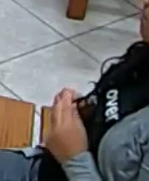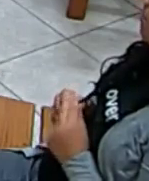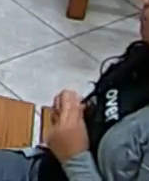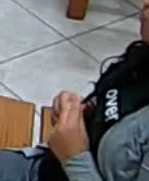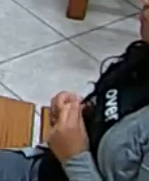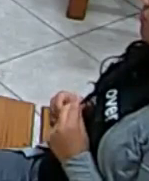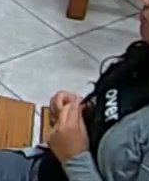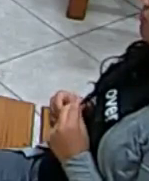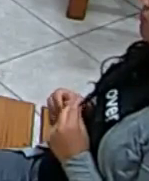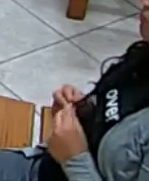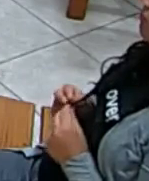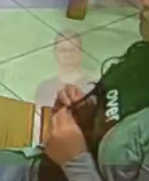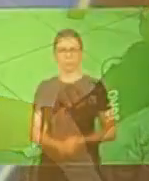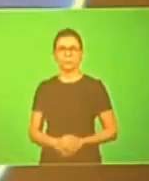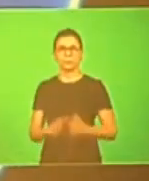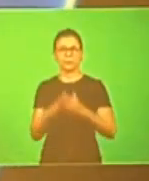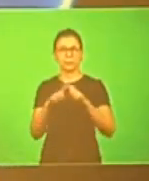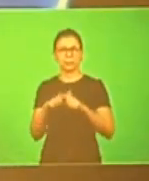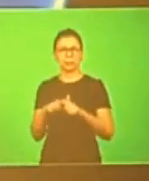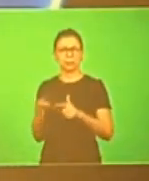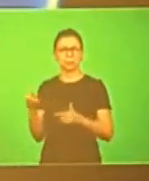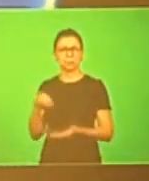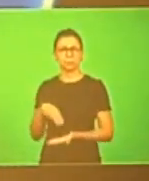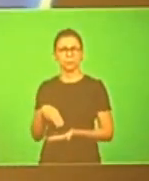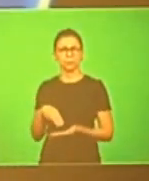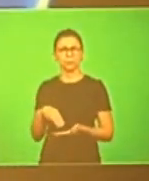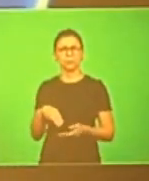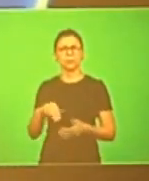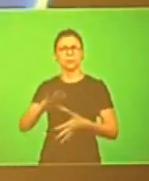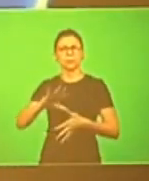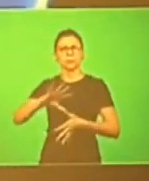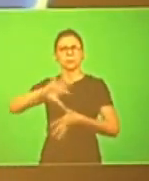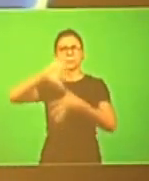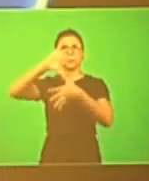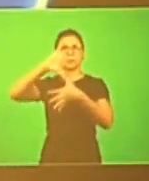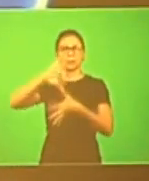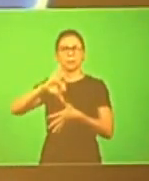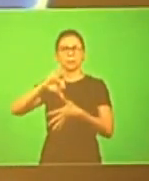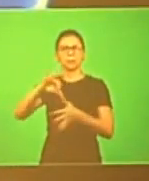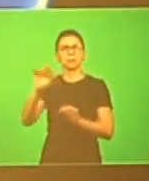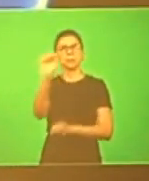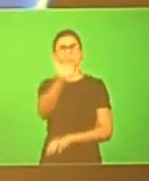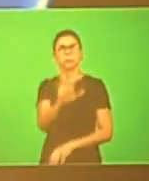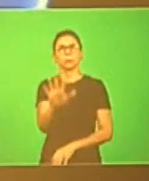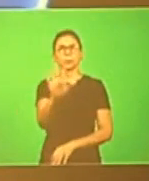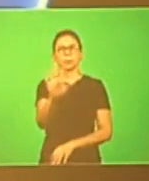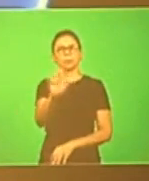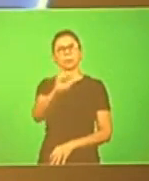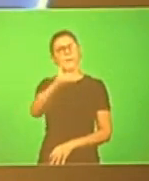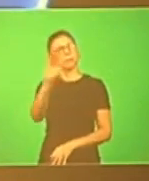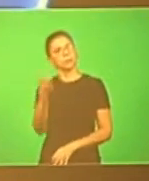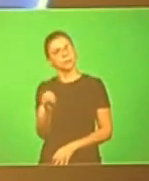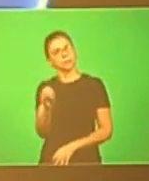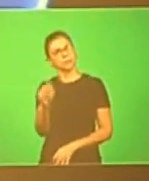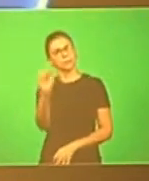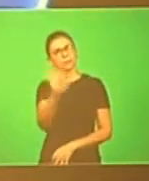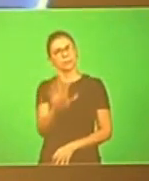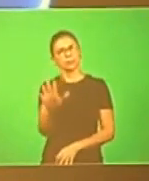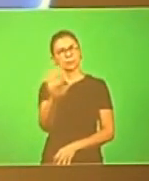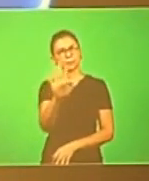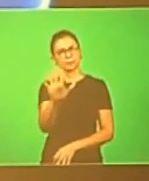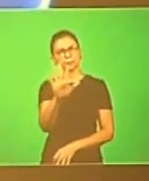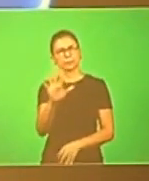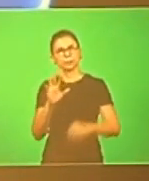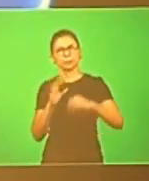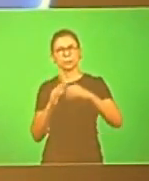Maranatha Christian Church is present in all the continents, in the three Americas, Europe, Africa, Asia,